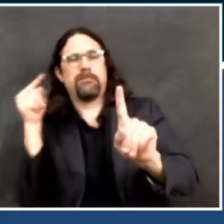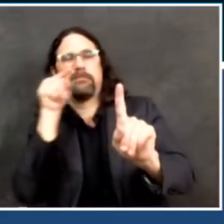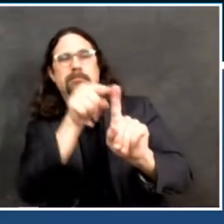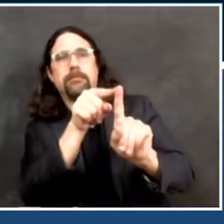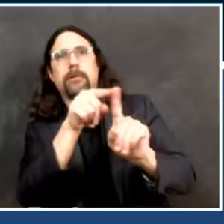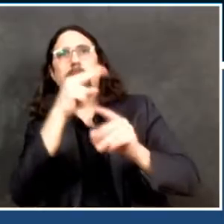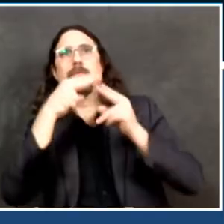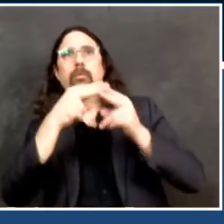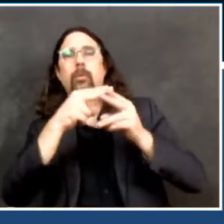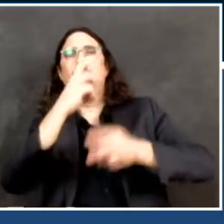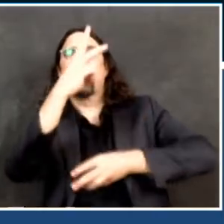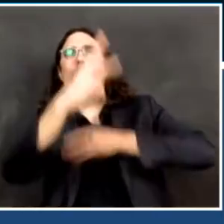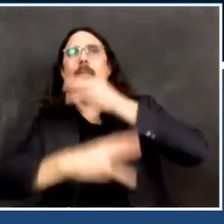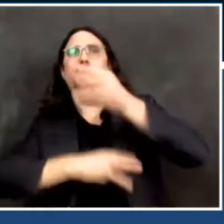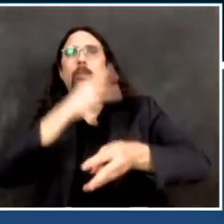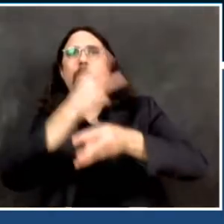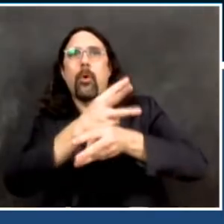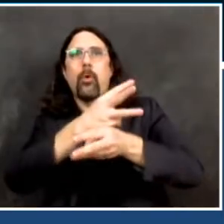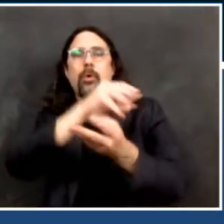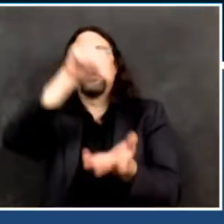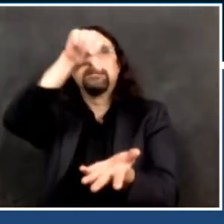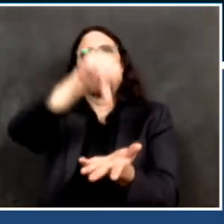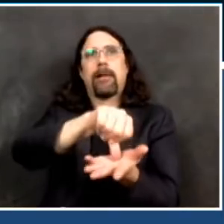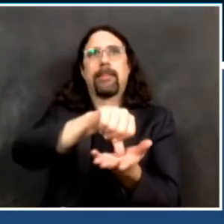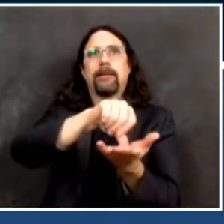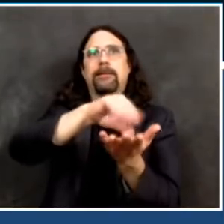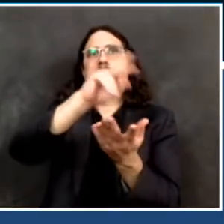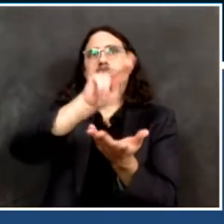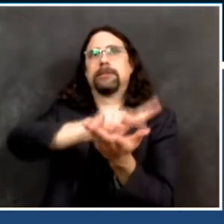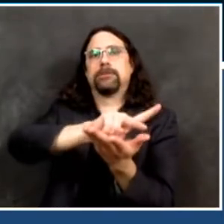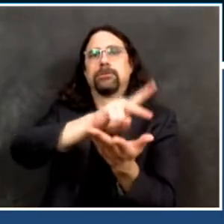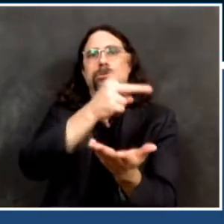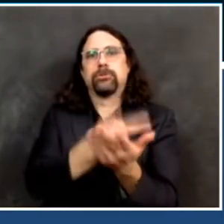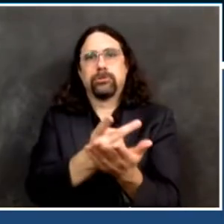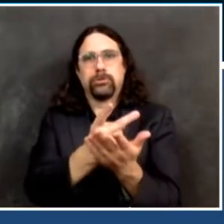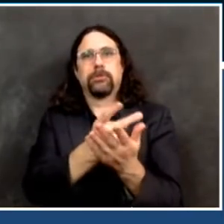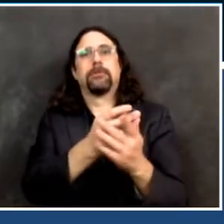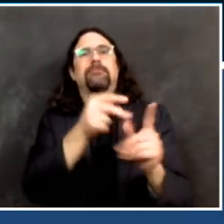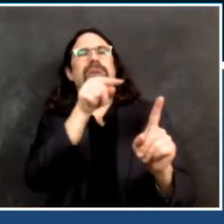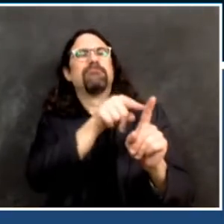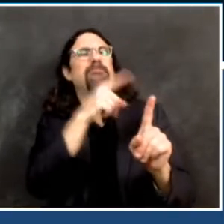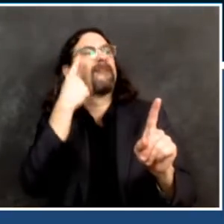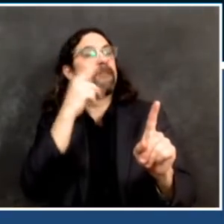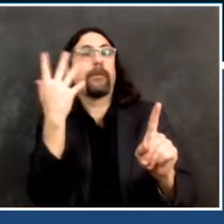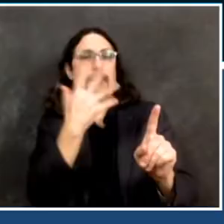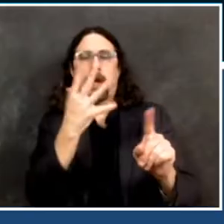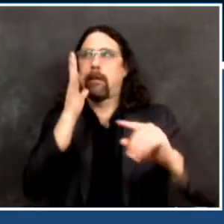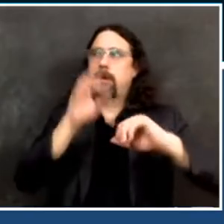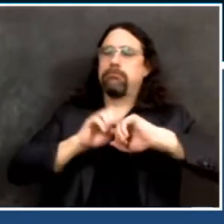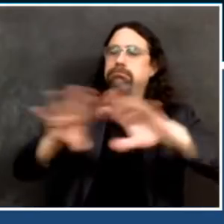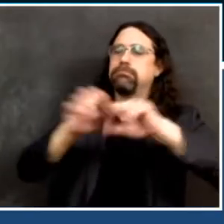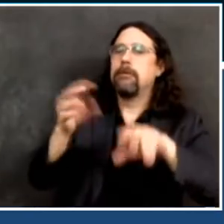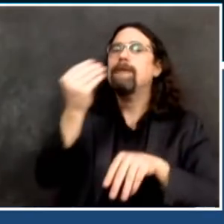the brunt. Great donation to help make sure that our heroes have the food they need, and it